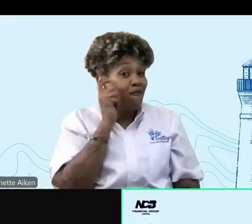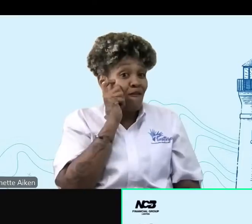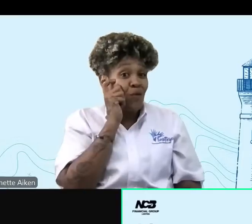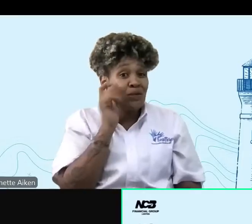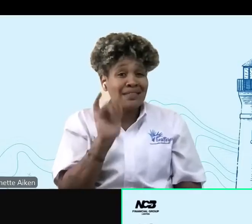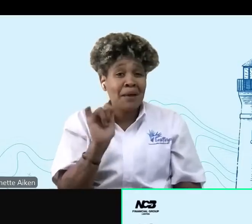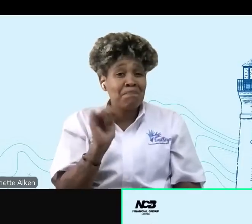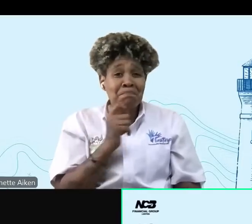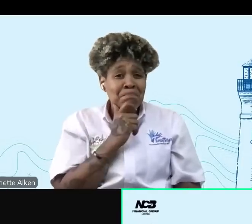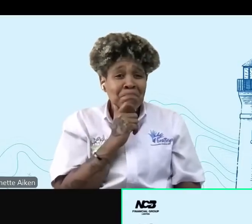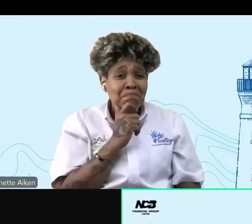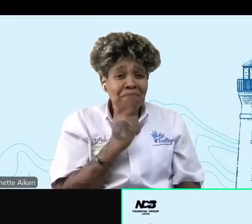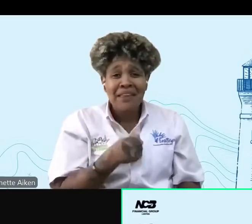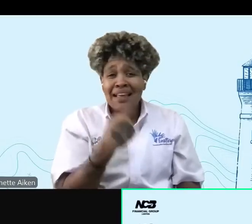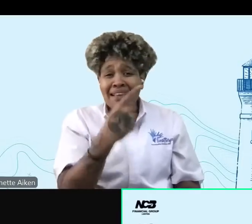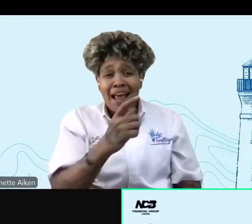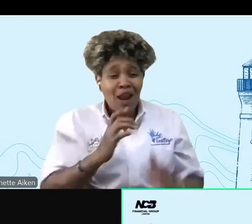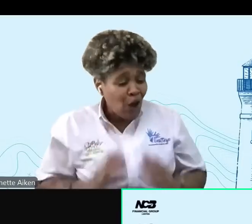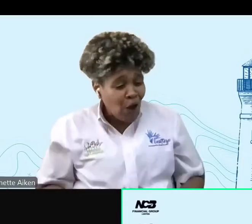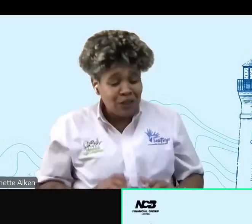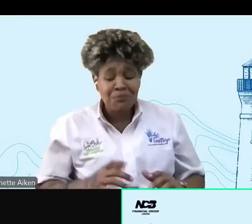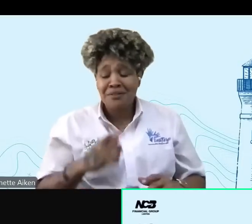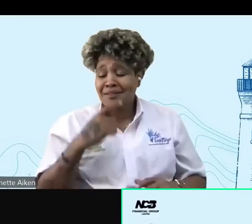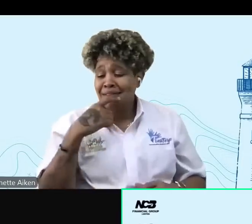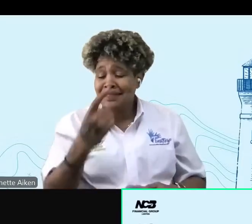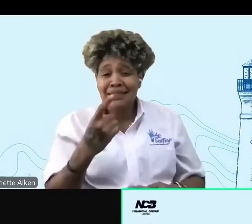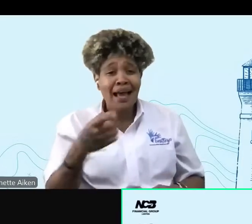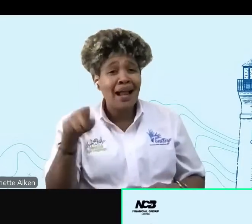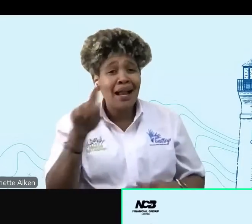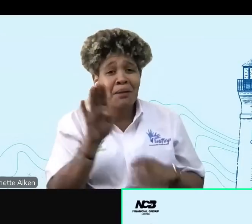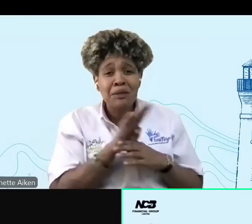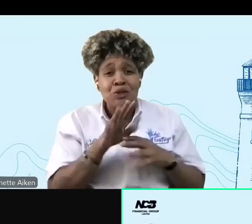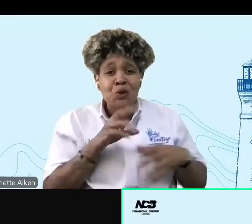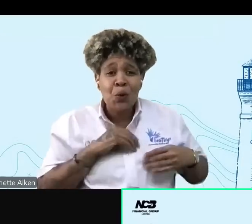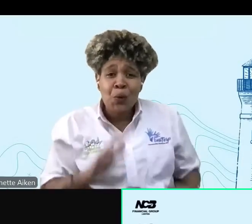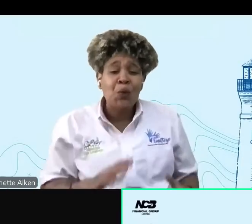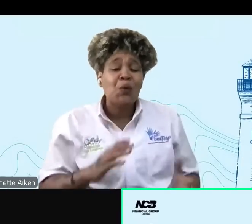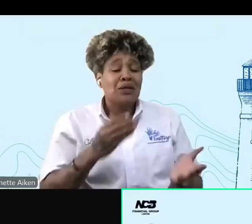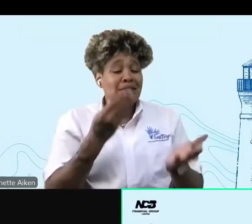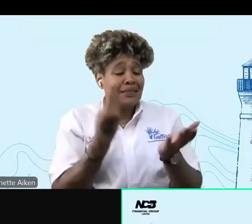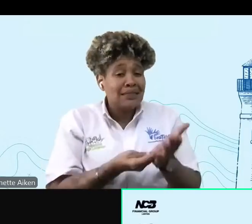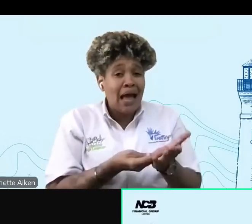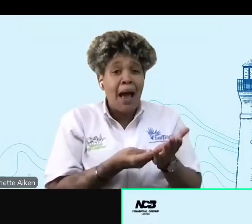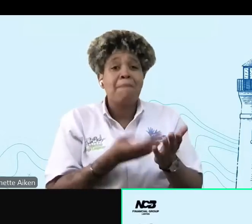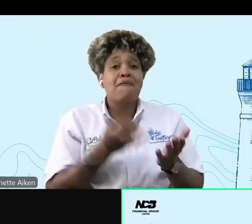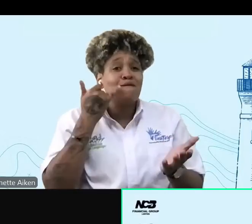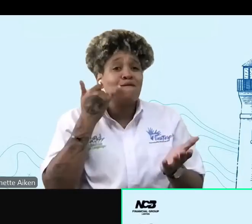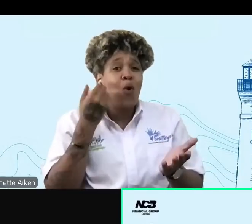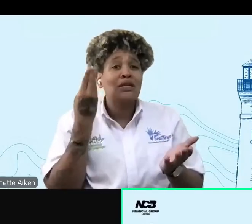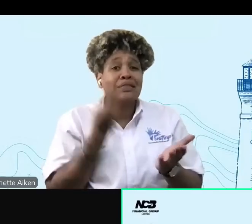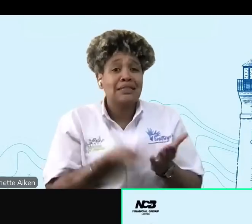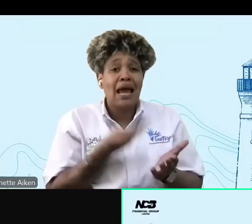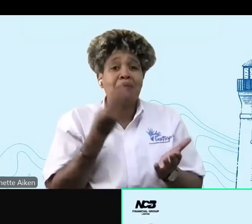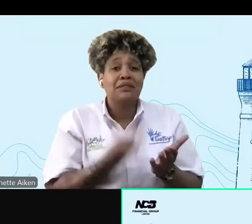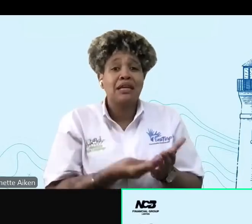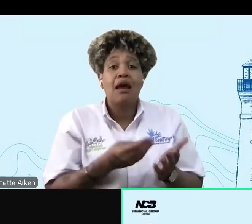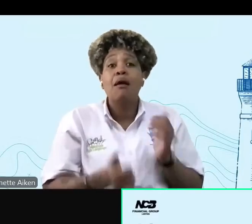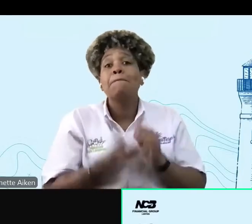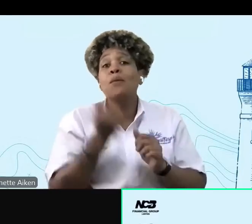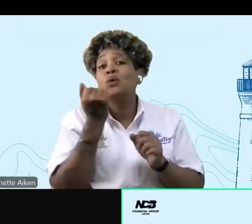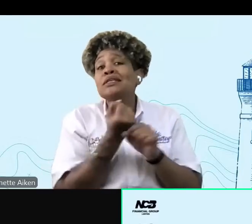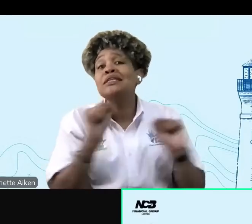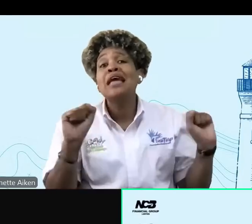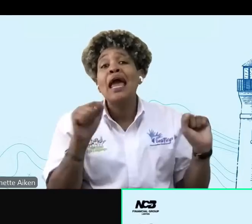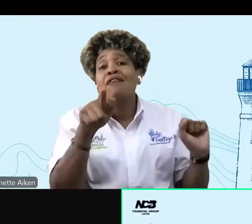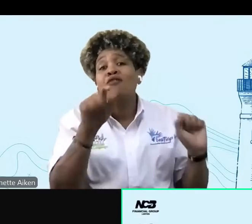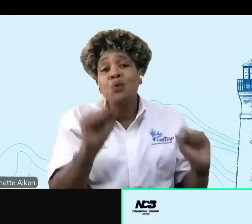tell customers, I tell merchants, mobile transactions, mobile tap transactions, and tap transactions generally are the most safest transactions